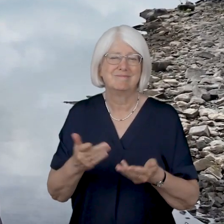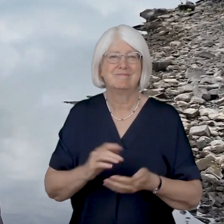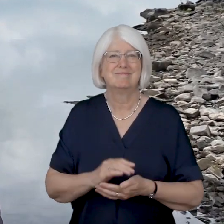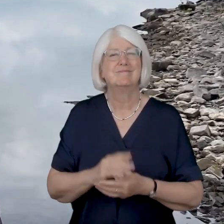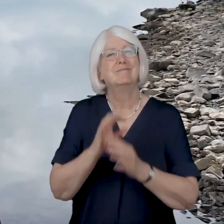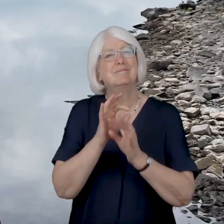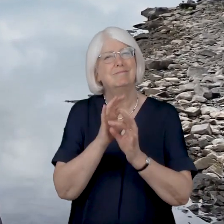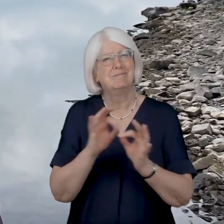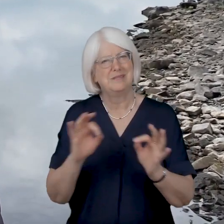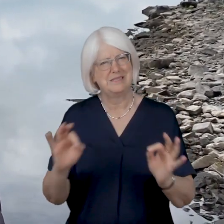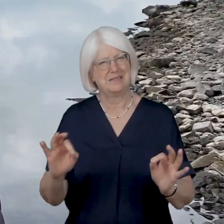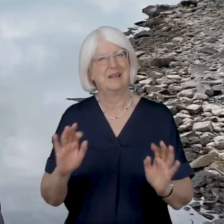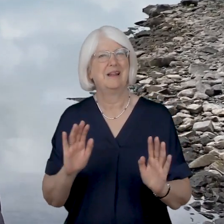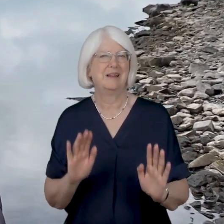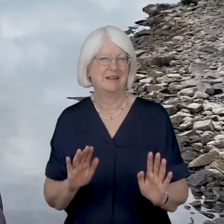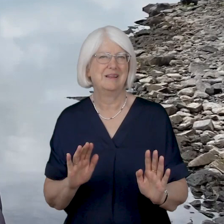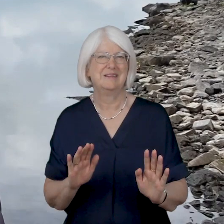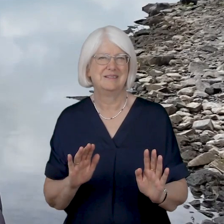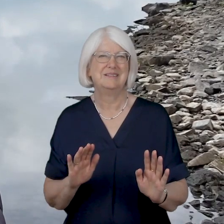be still.